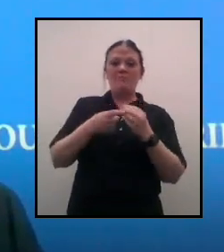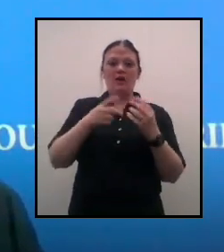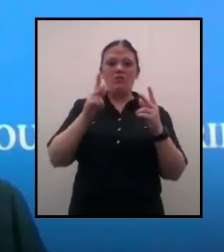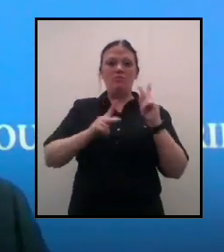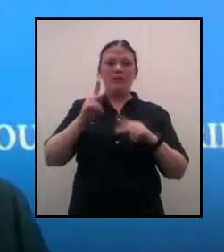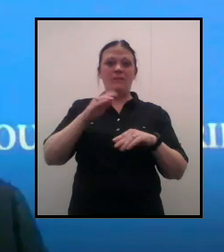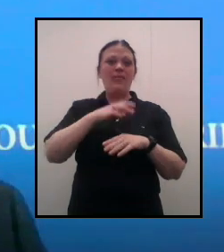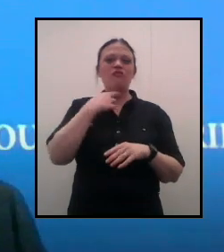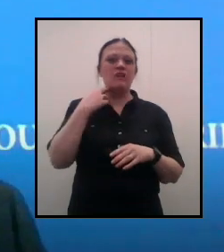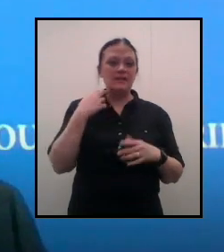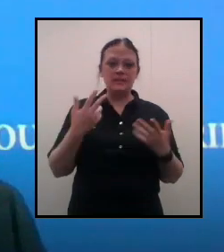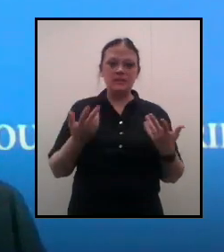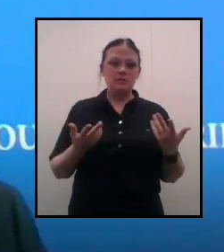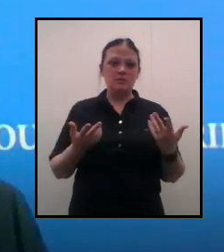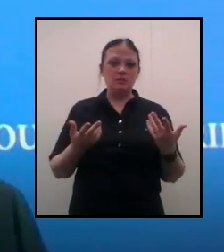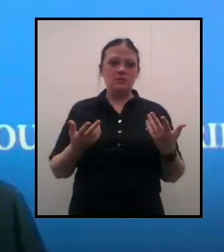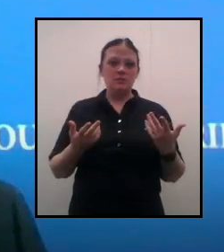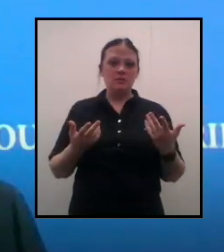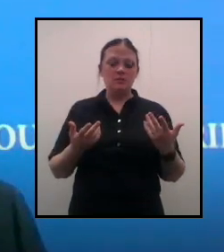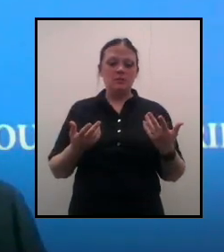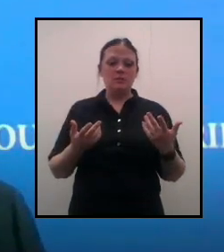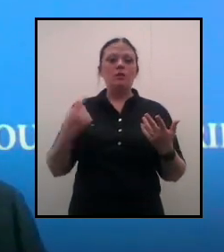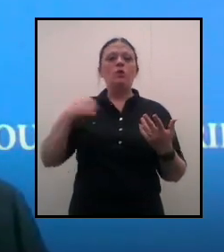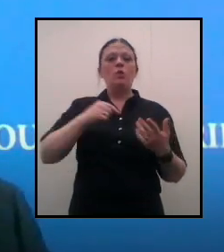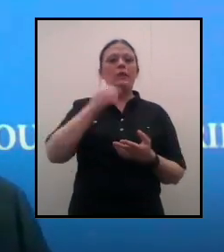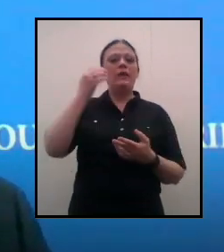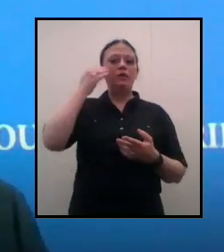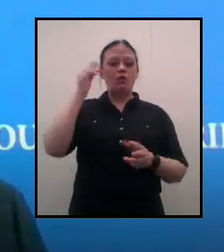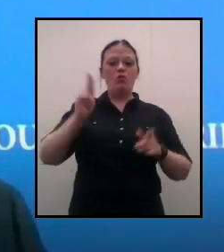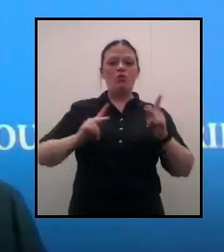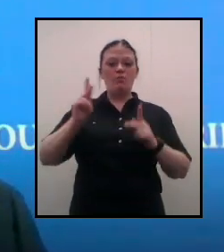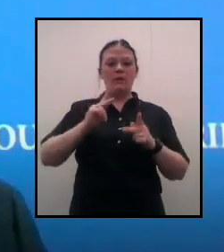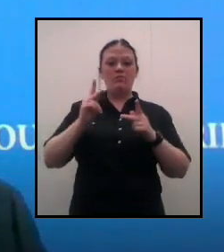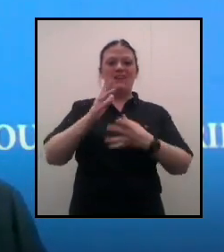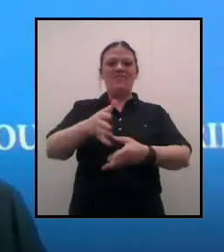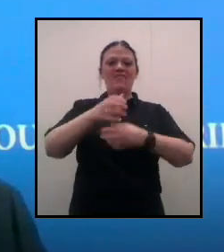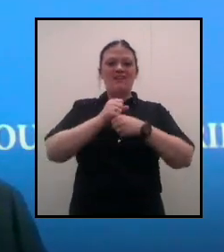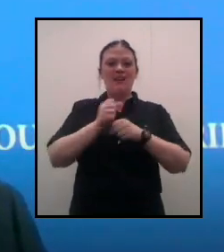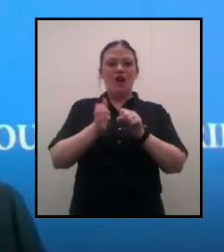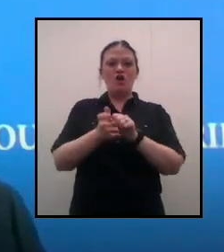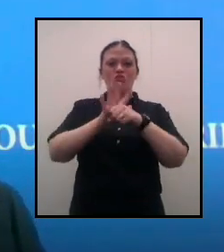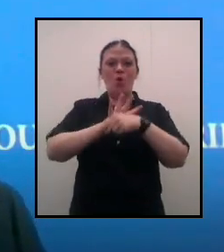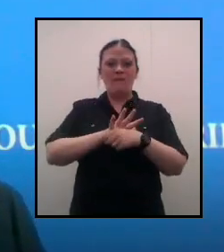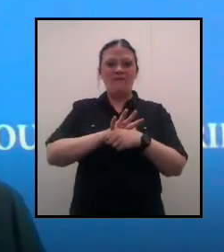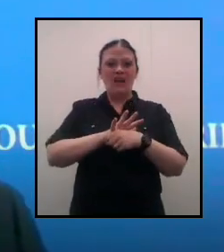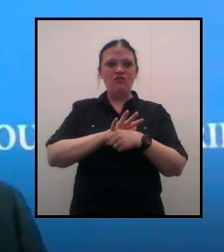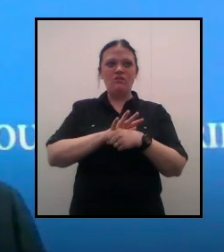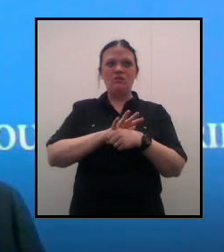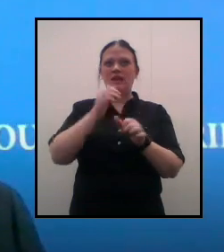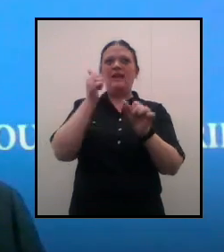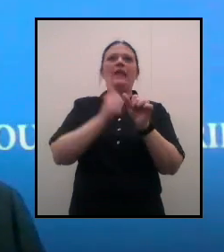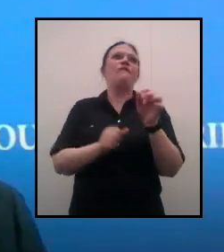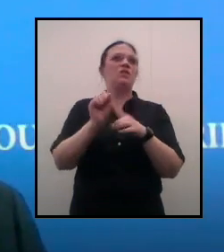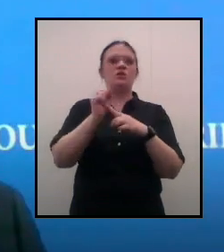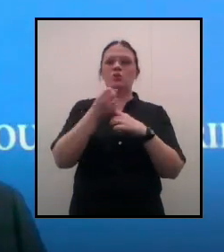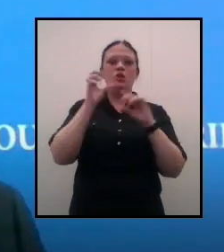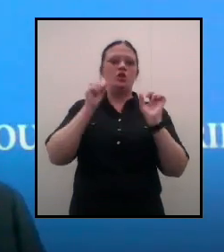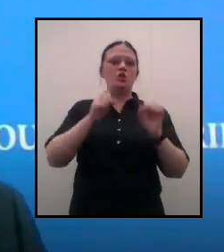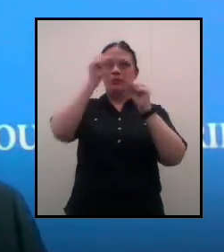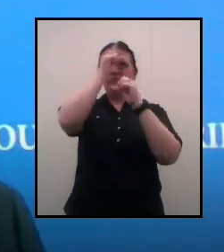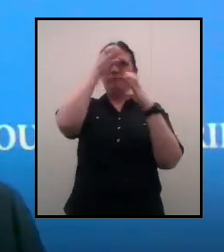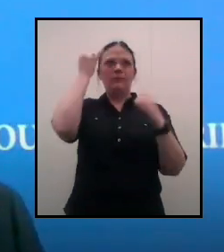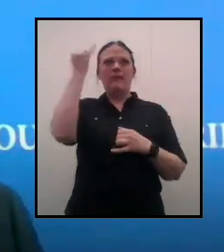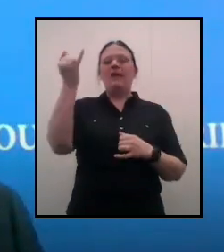risk. We do know that people have caught the coronavirus in pretty much every circumstance you can imagine. In